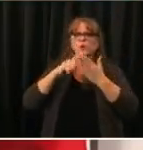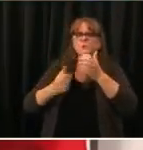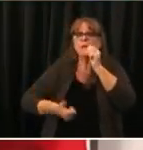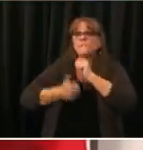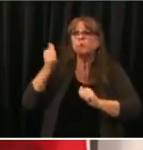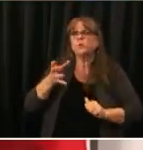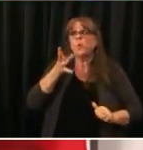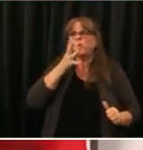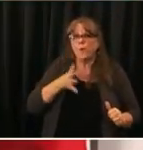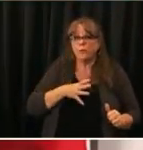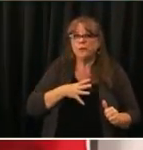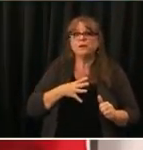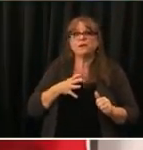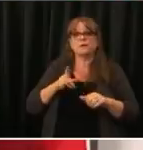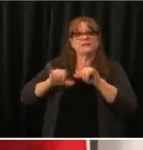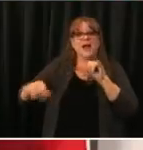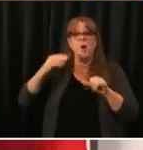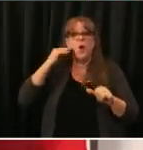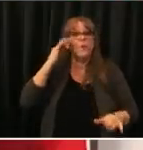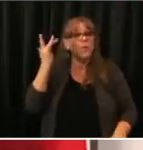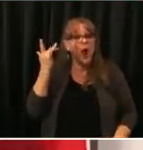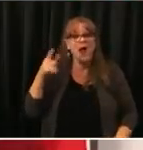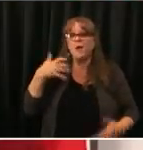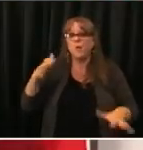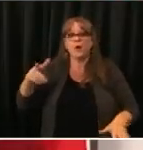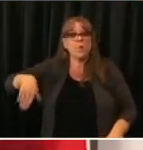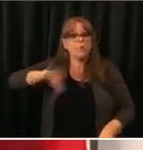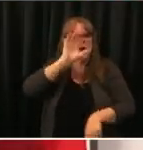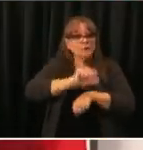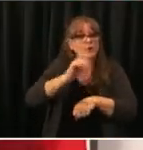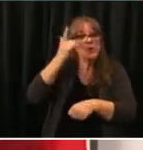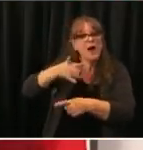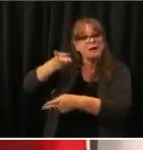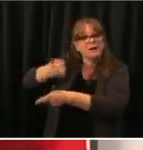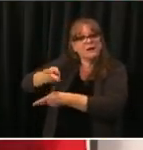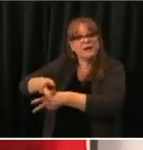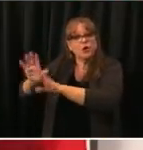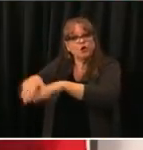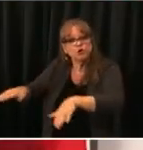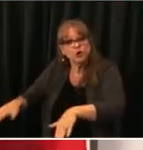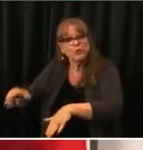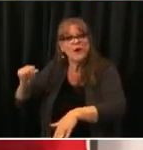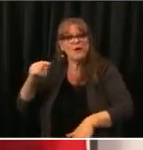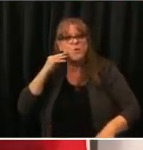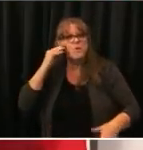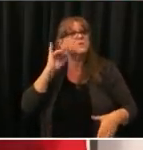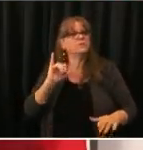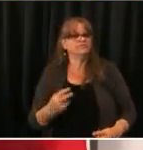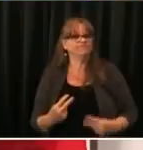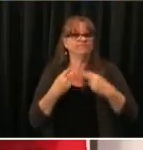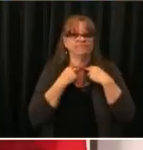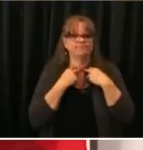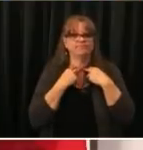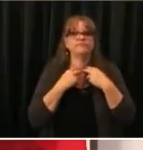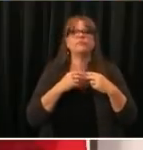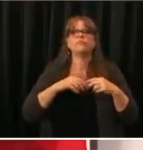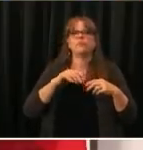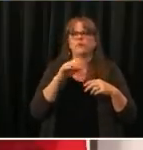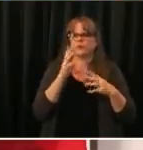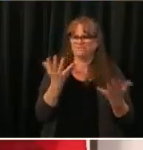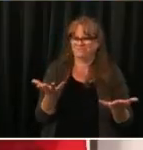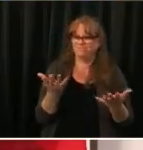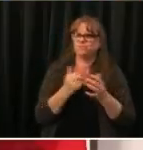no school for their kids to go to. And so to prevent those interruptions and the need for the very